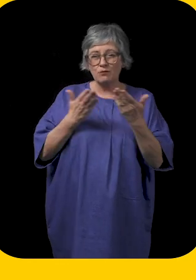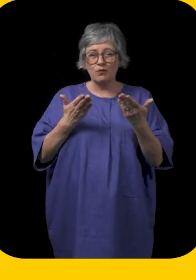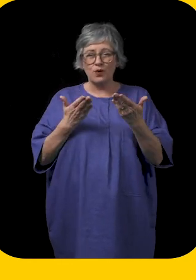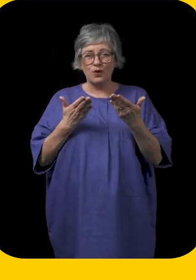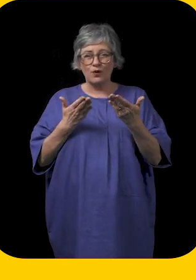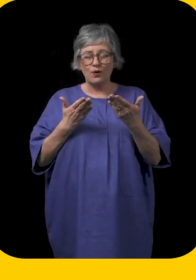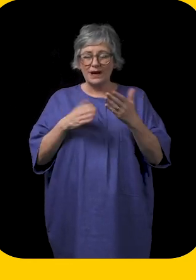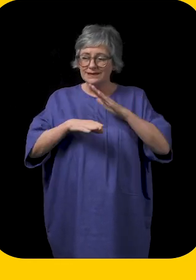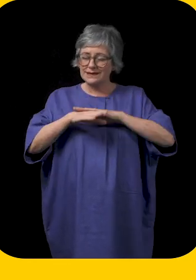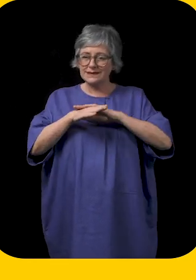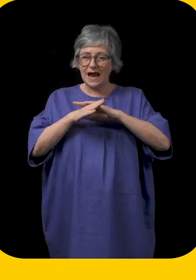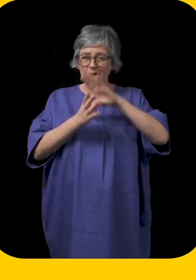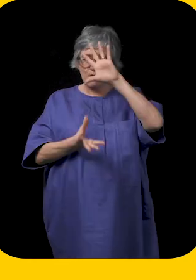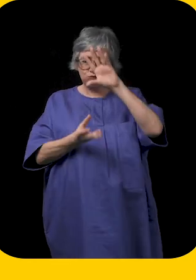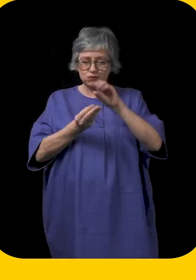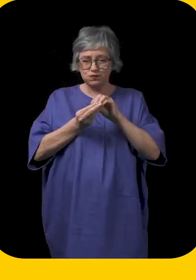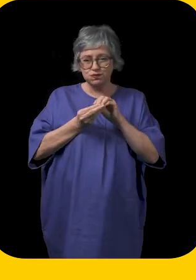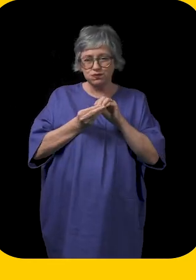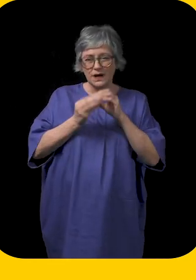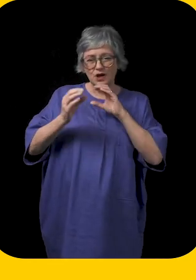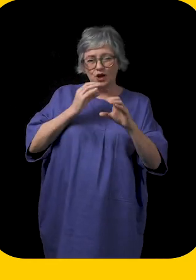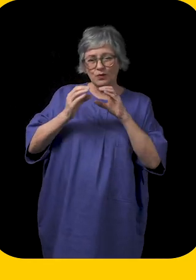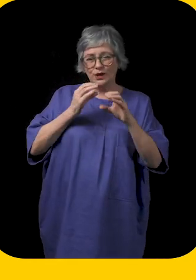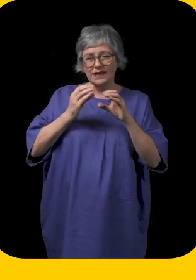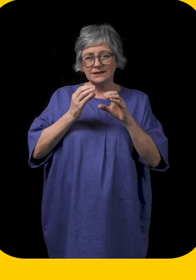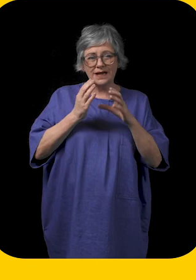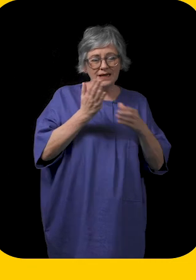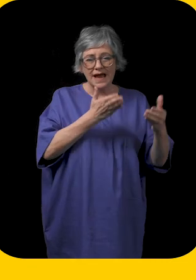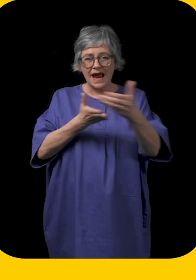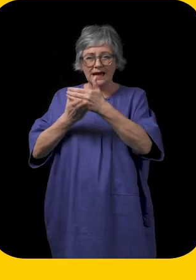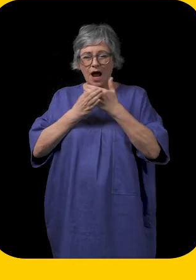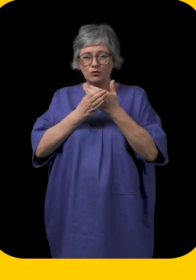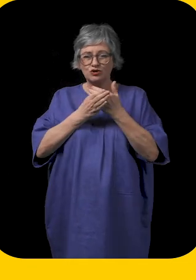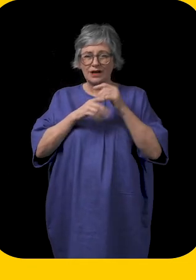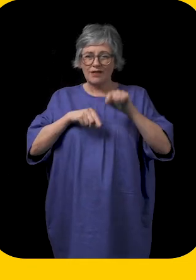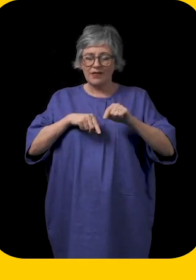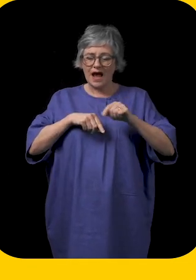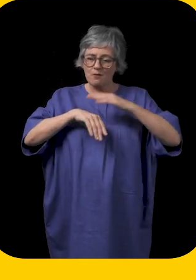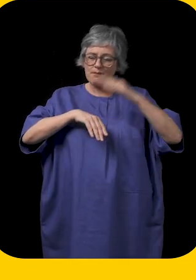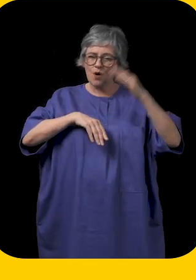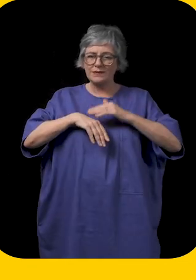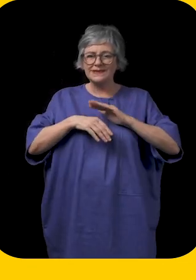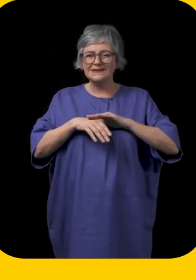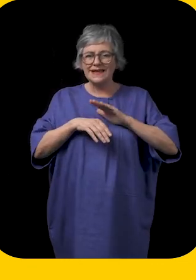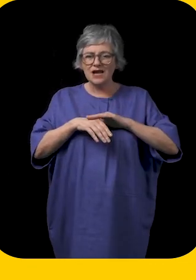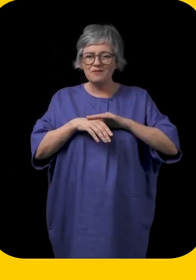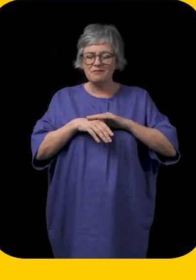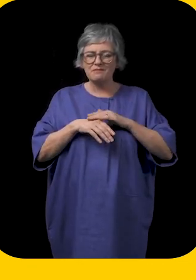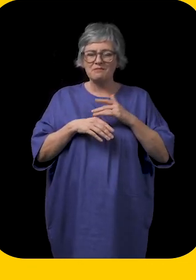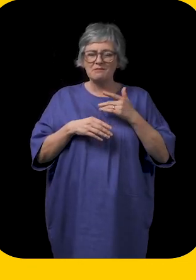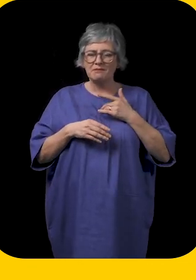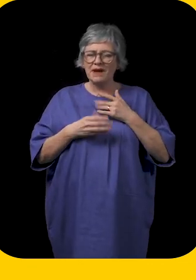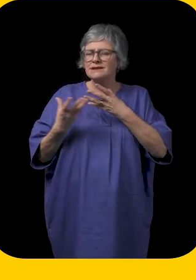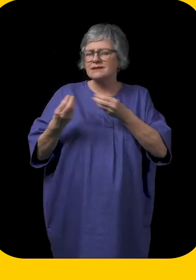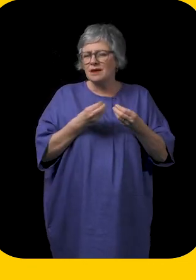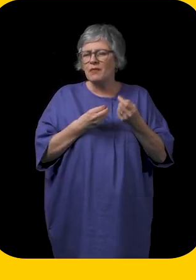almost like this writing or this book is a time capsule, or this communication of a person captured exactly in that moment of time or